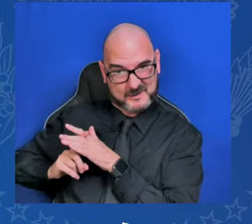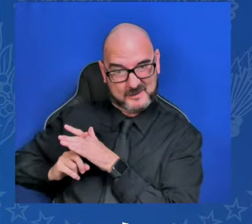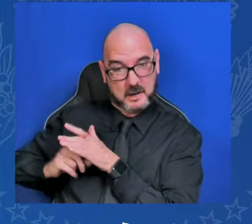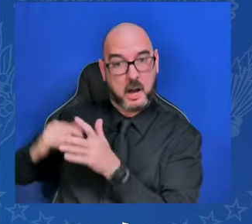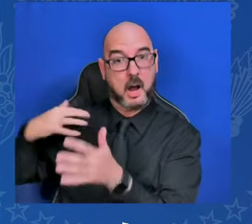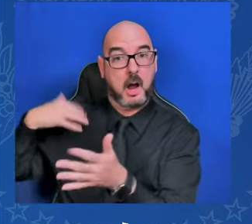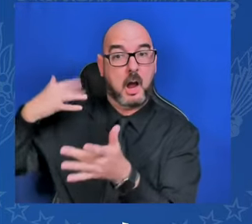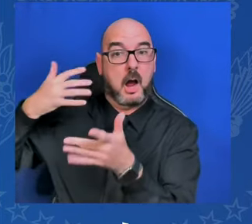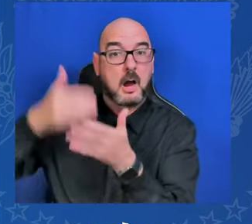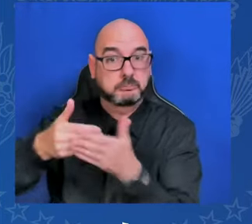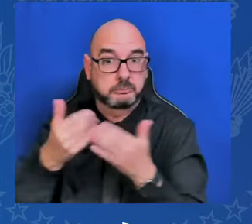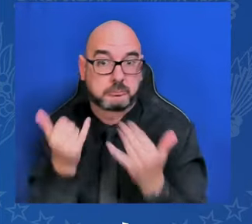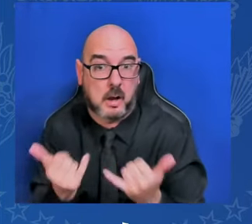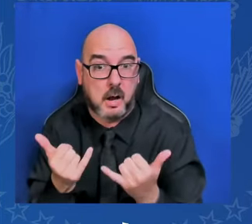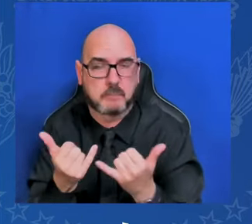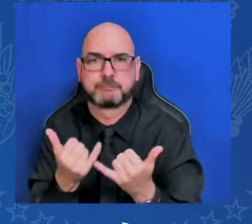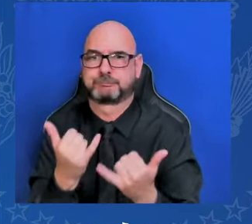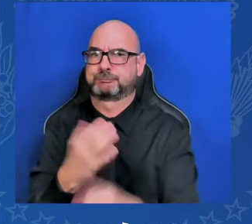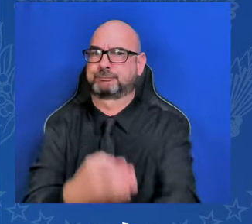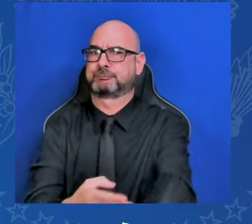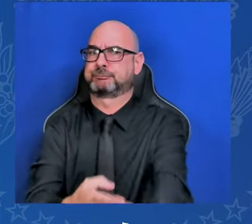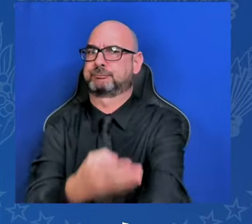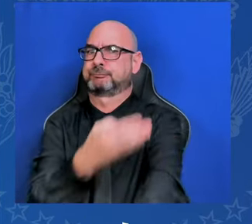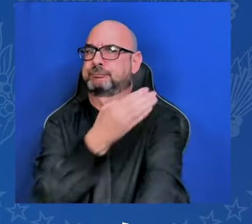Biden first took office, there were